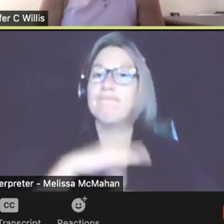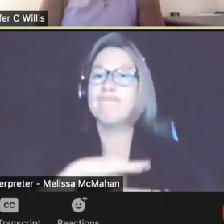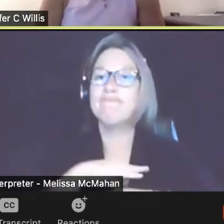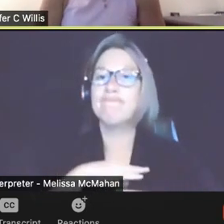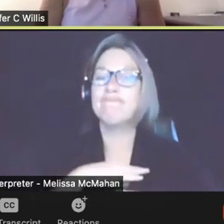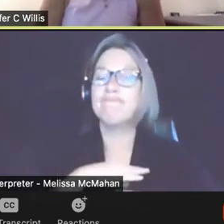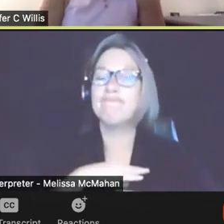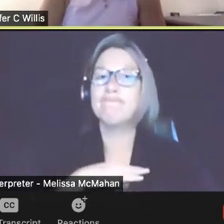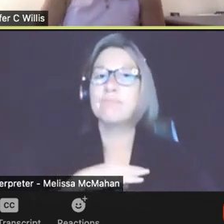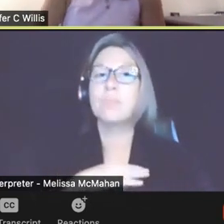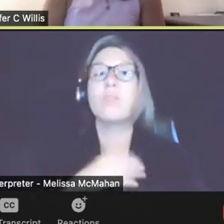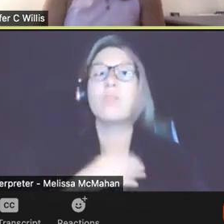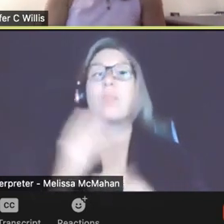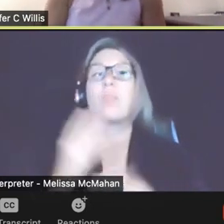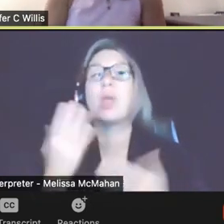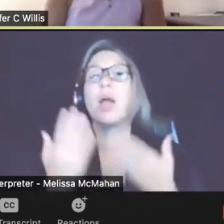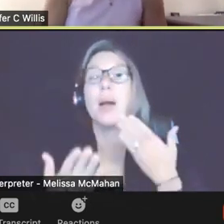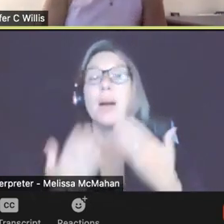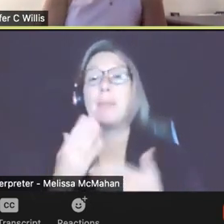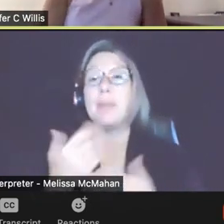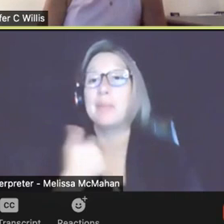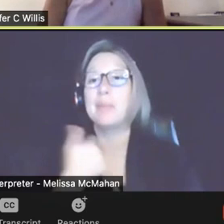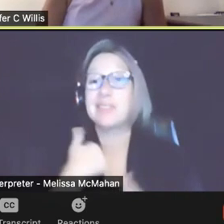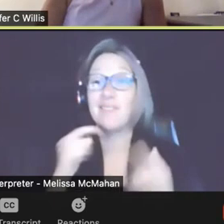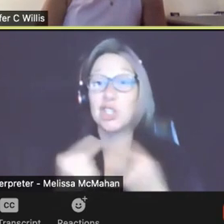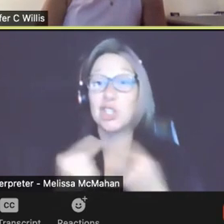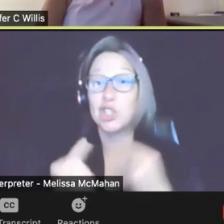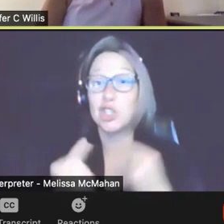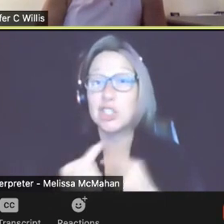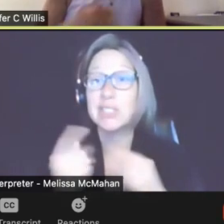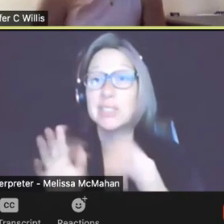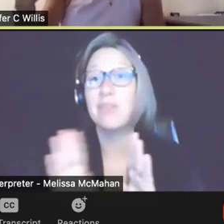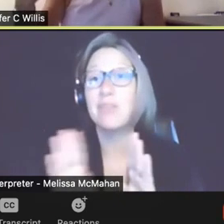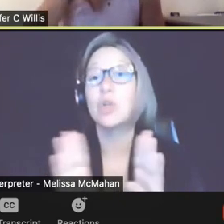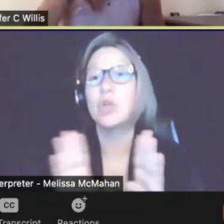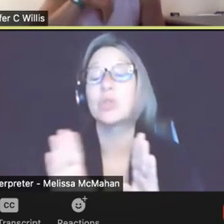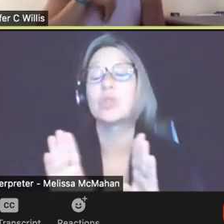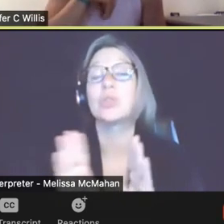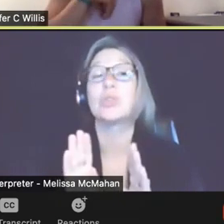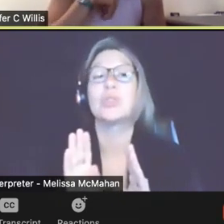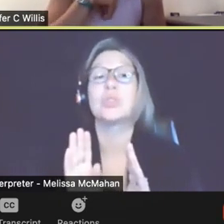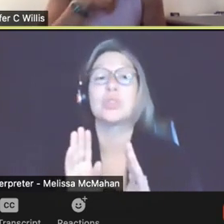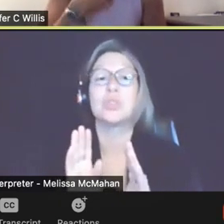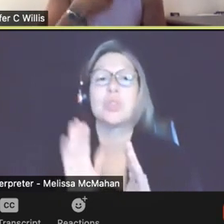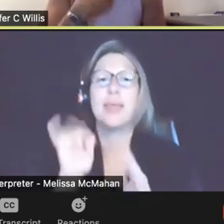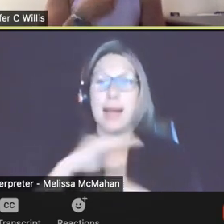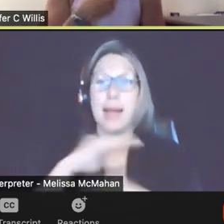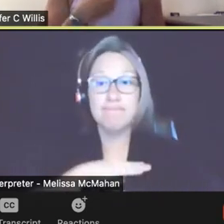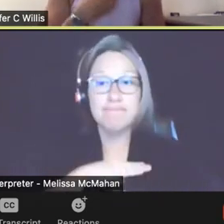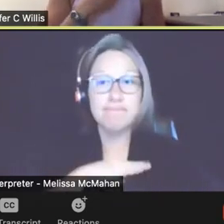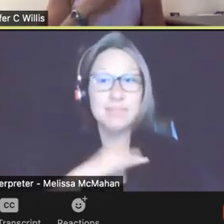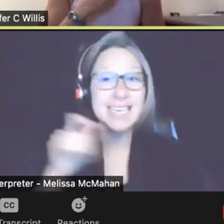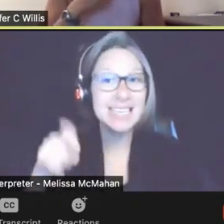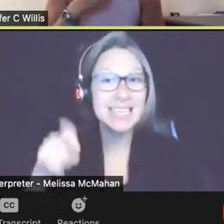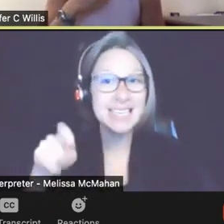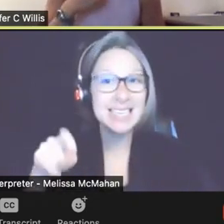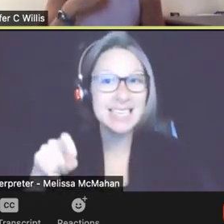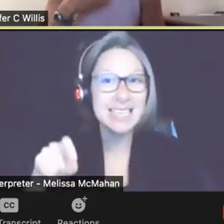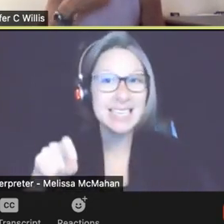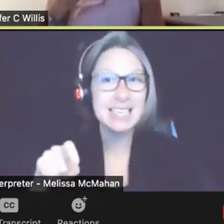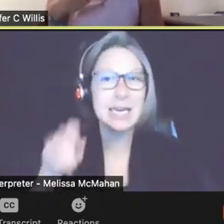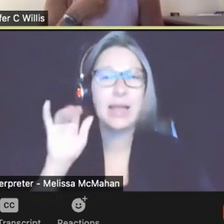also might be some self-injurious behaviors that are fulfilling a need. And those are the ones we kind of need